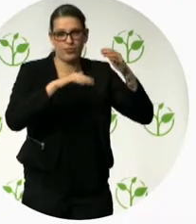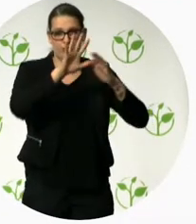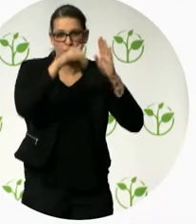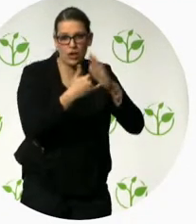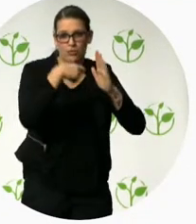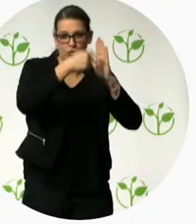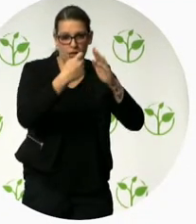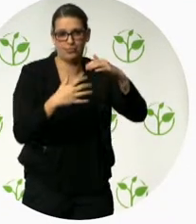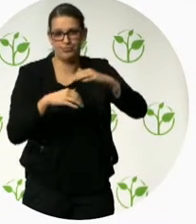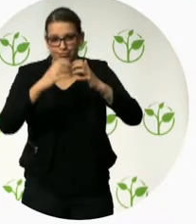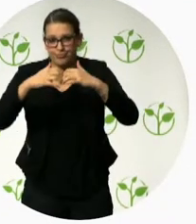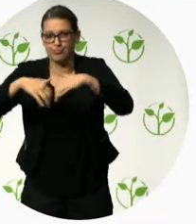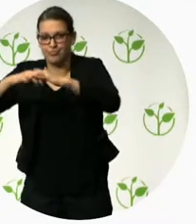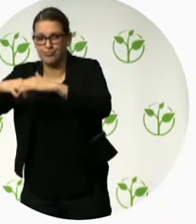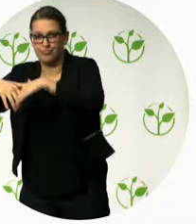since